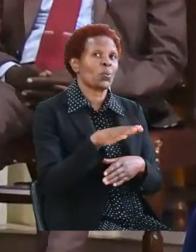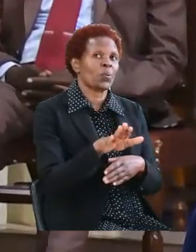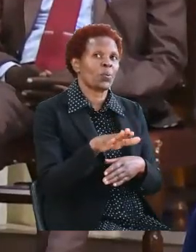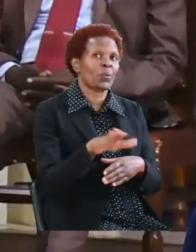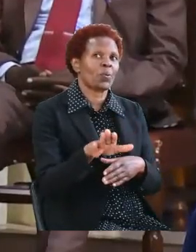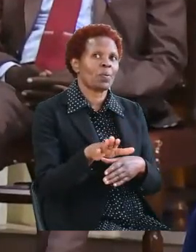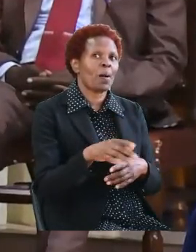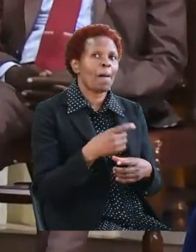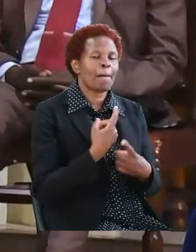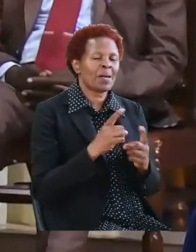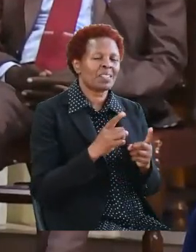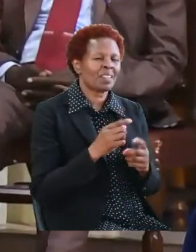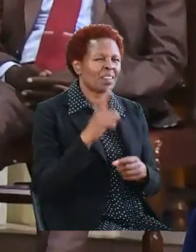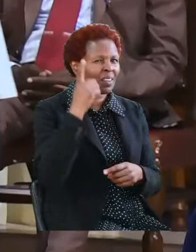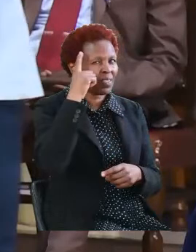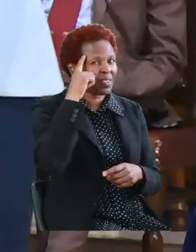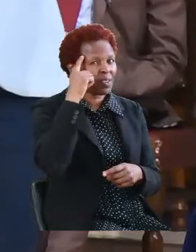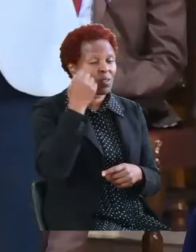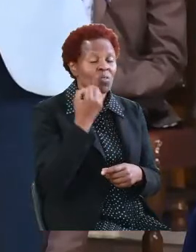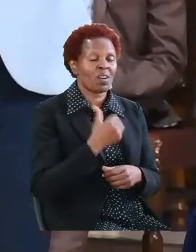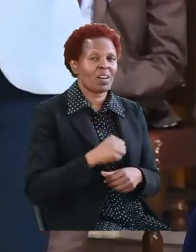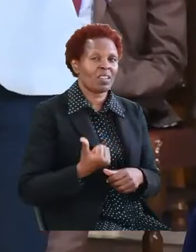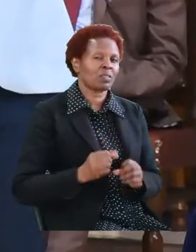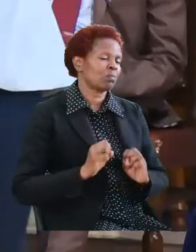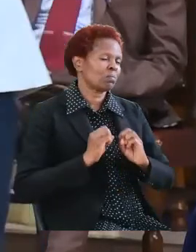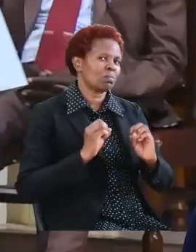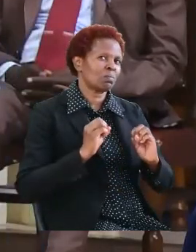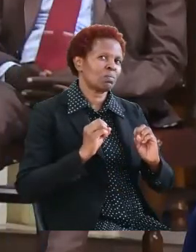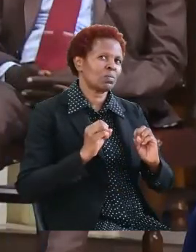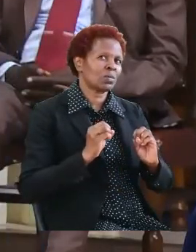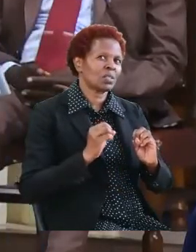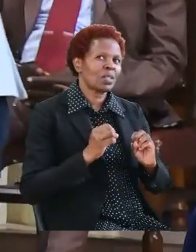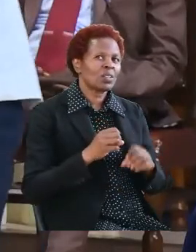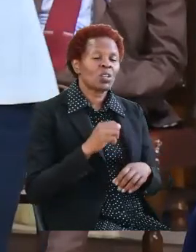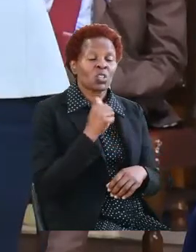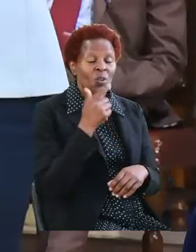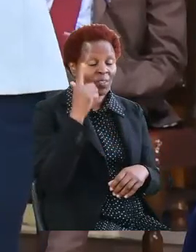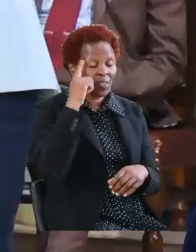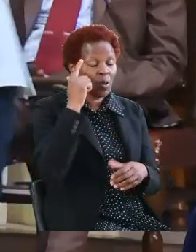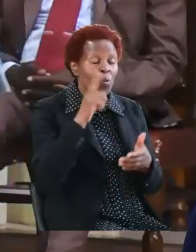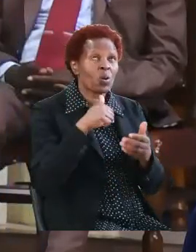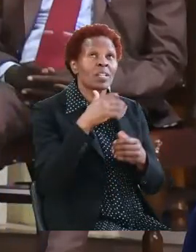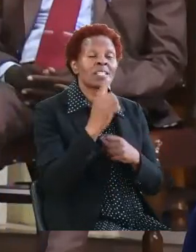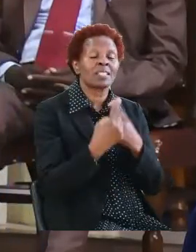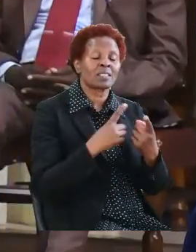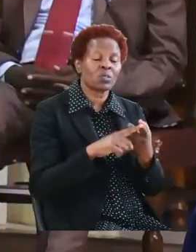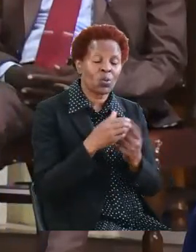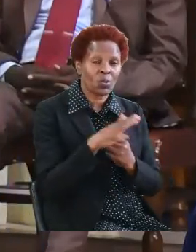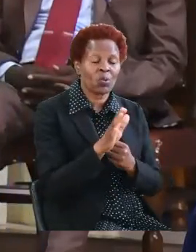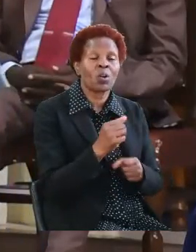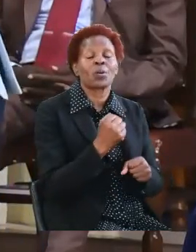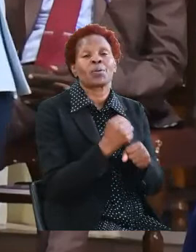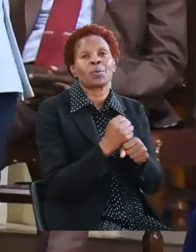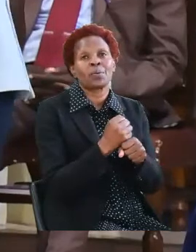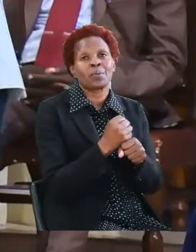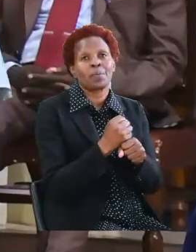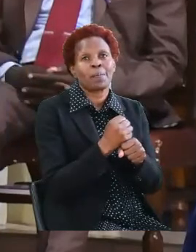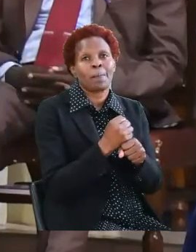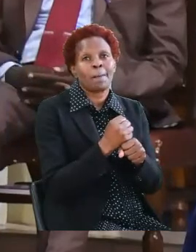other person. You don't want to think about what Lord is commanding you to do with what he has entrusted you